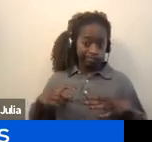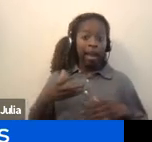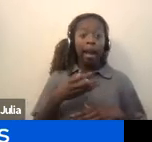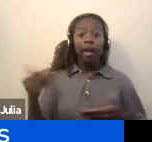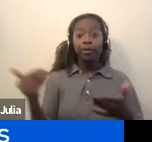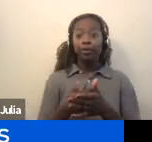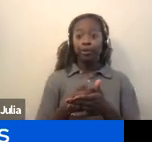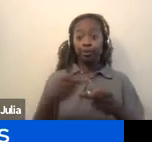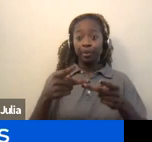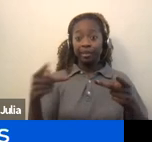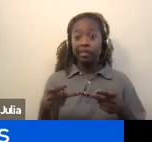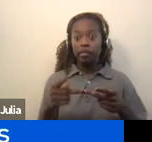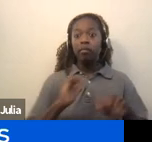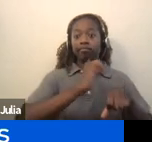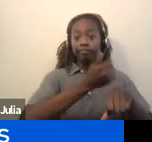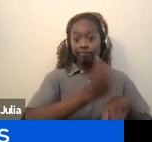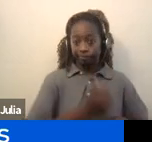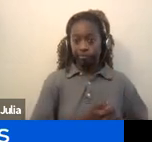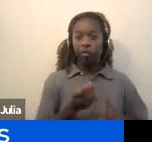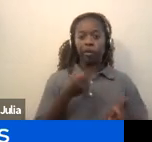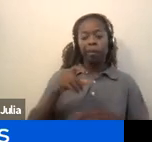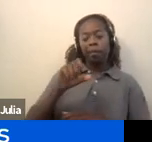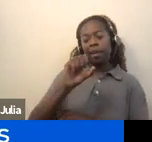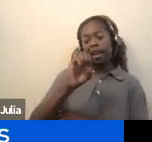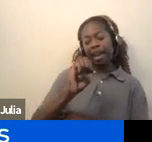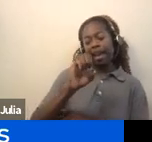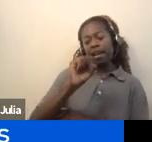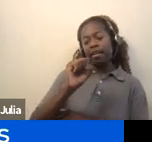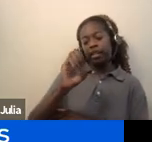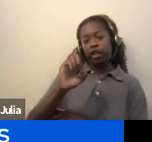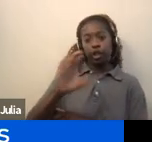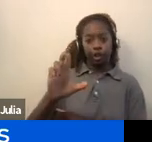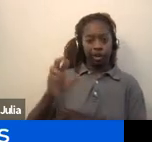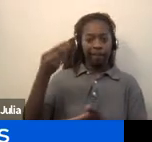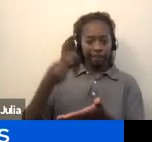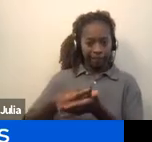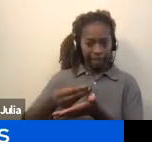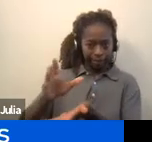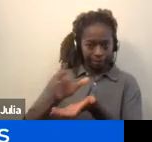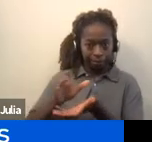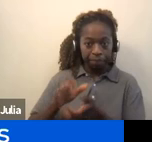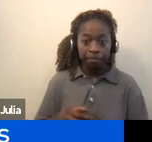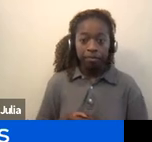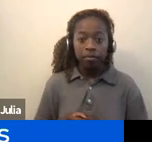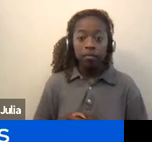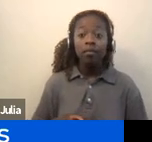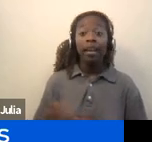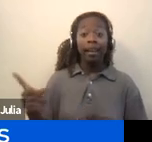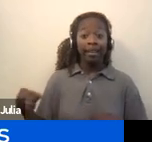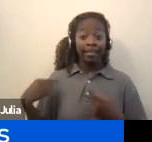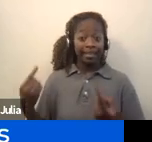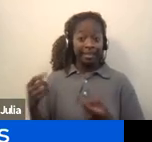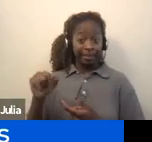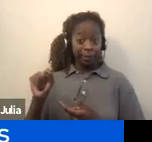from esser funding for context there have been 51 new teacher vacancies posted since the start of